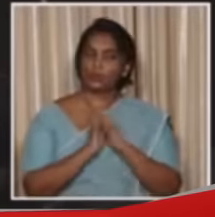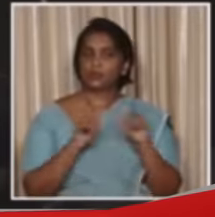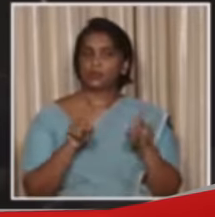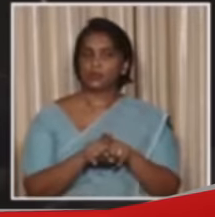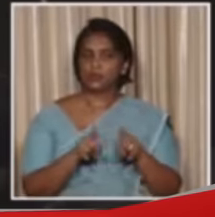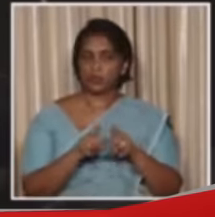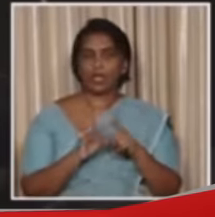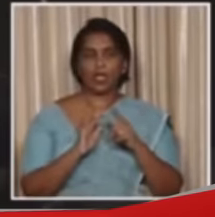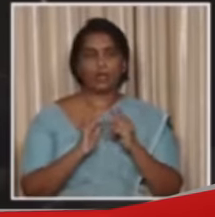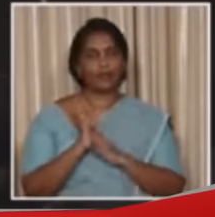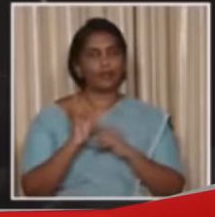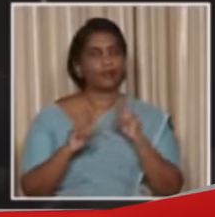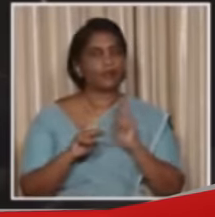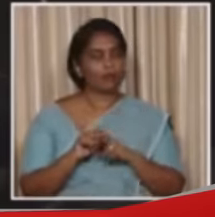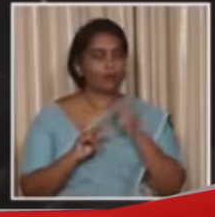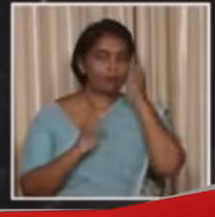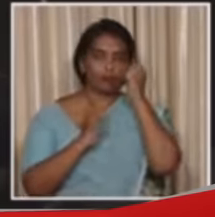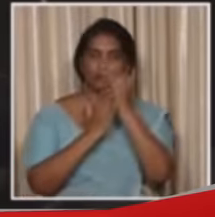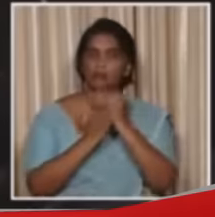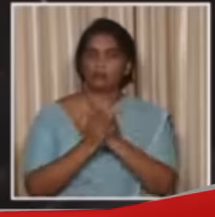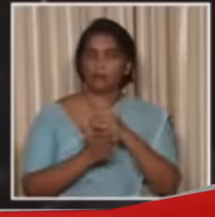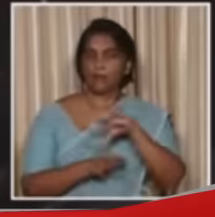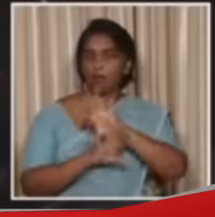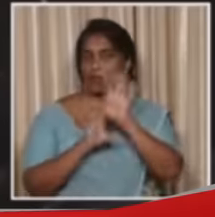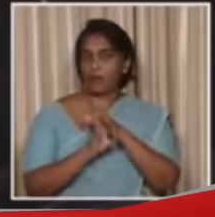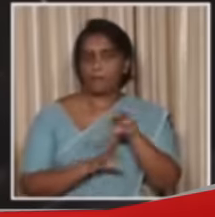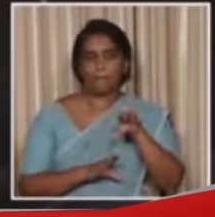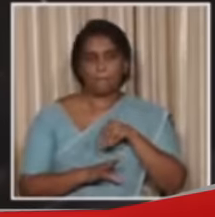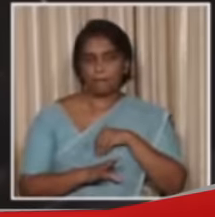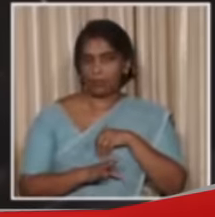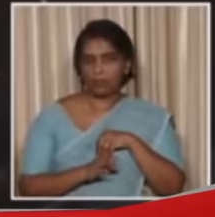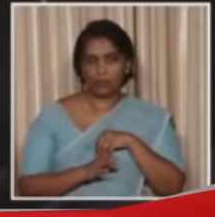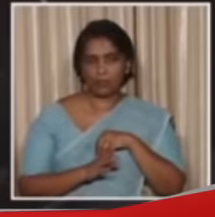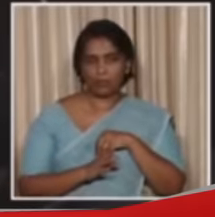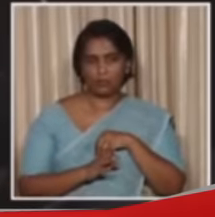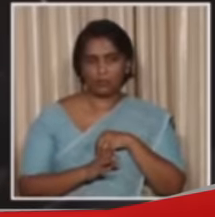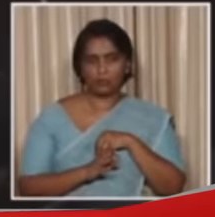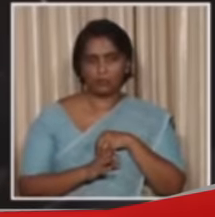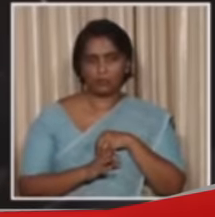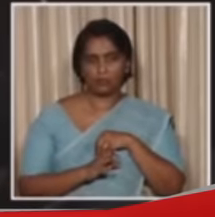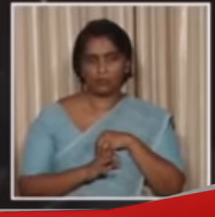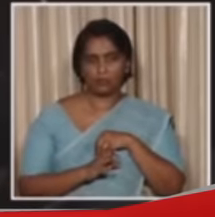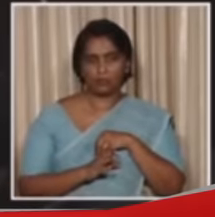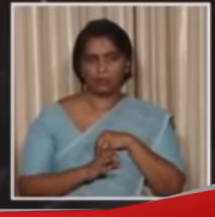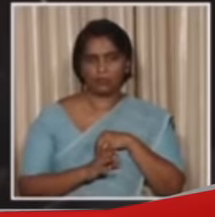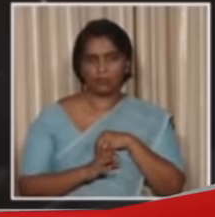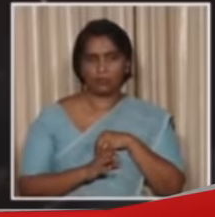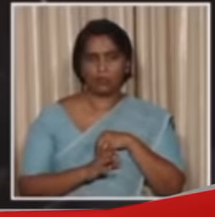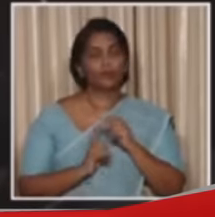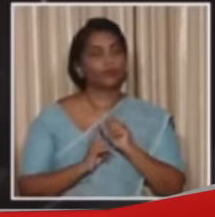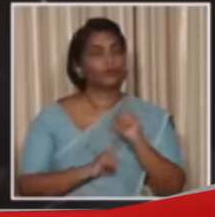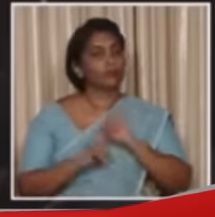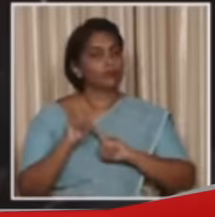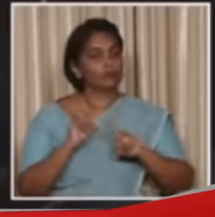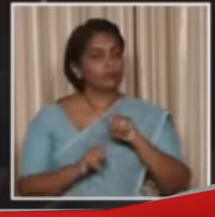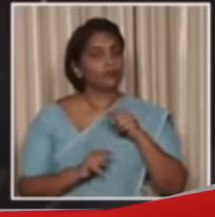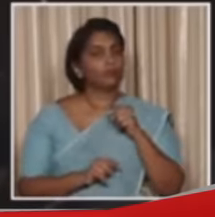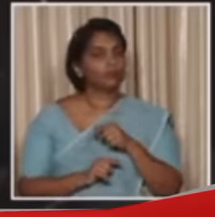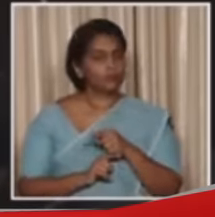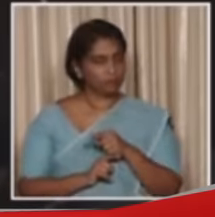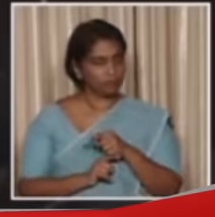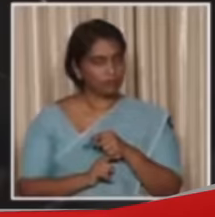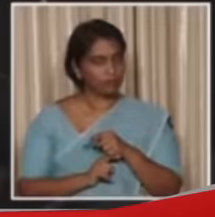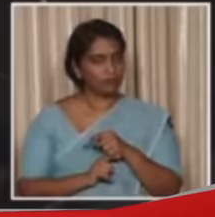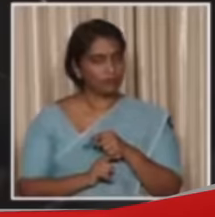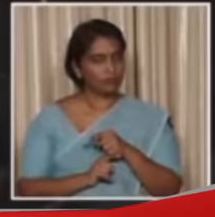It was not a piece of legislation that obtained the consensus of the parliament, and he has failed to build this